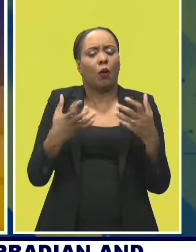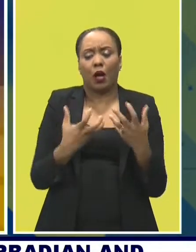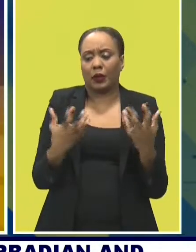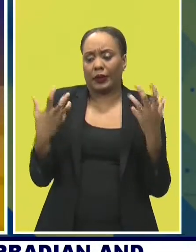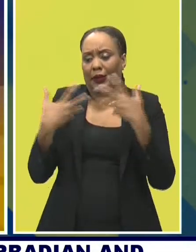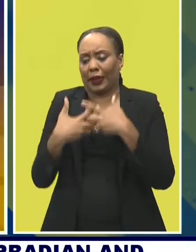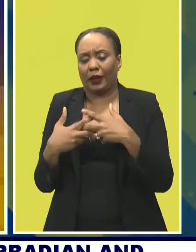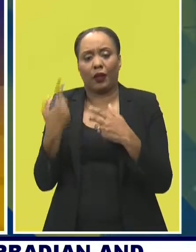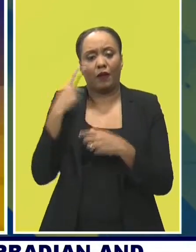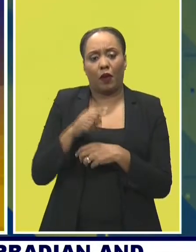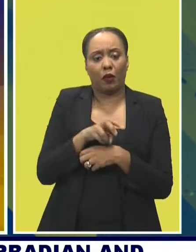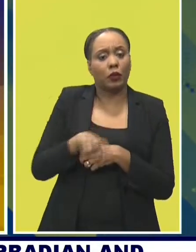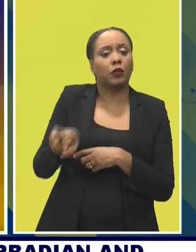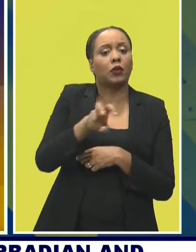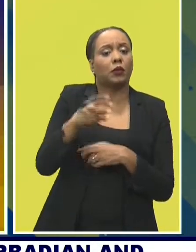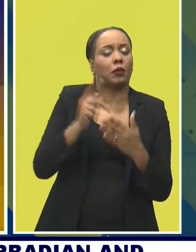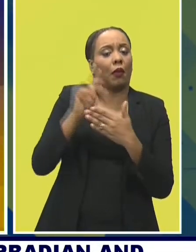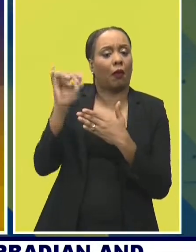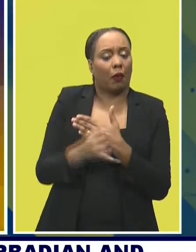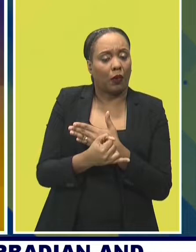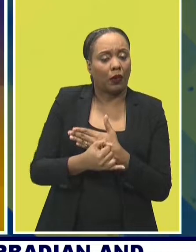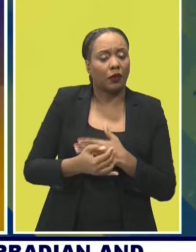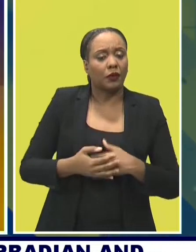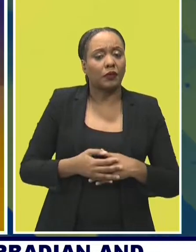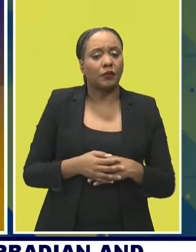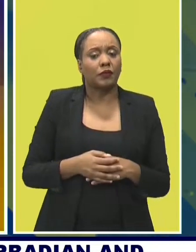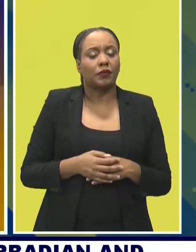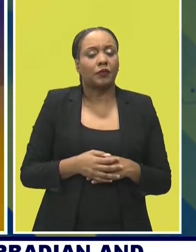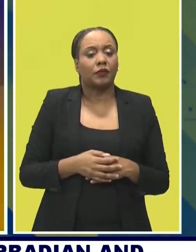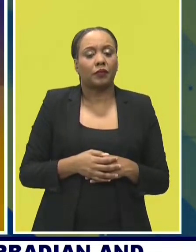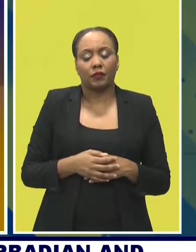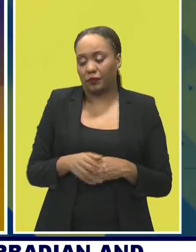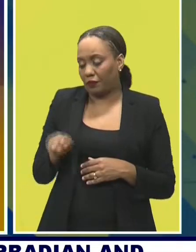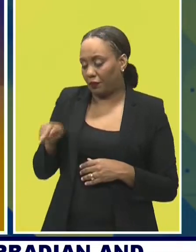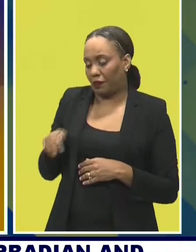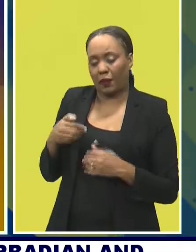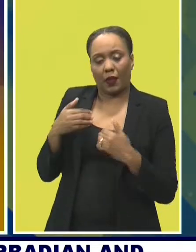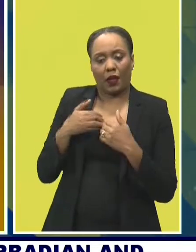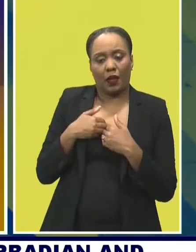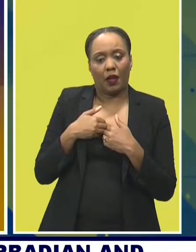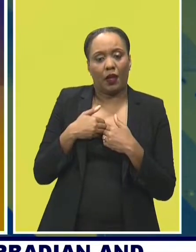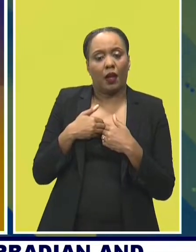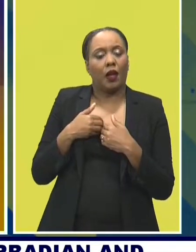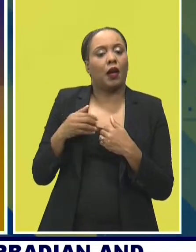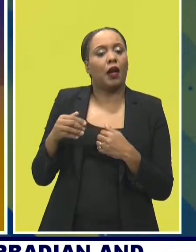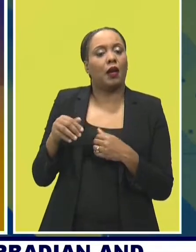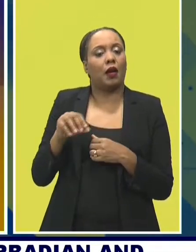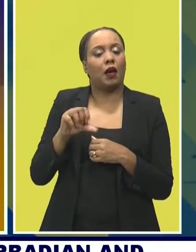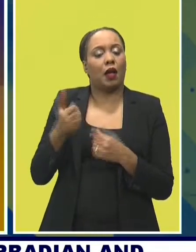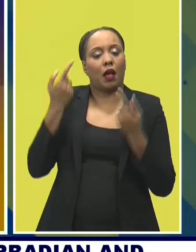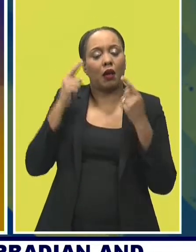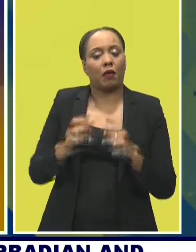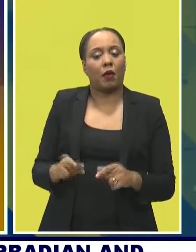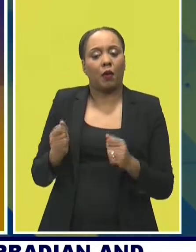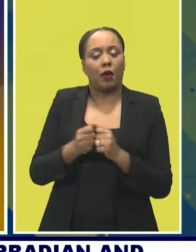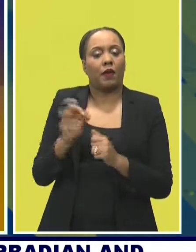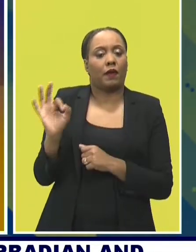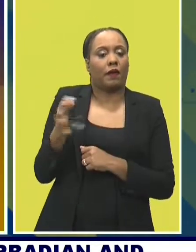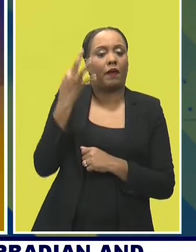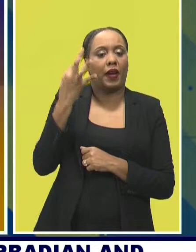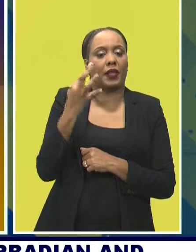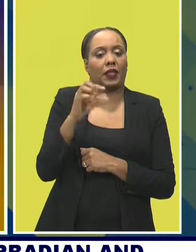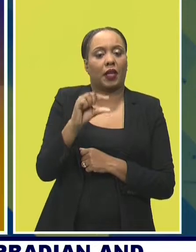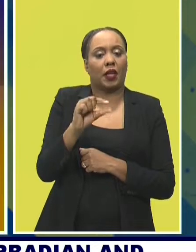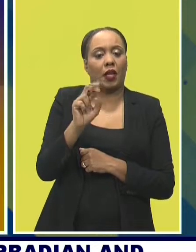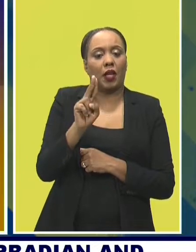And what I would say to you is that they have a tri-nation agreement with French Guyana, Dutch Guyana, and as we used to say